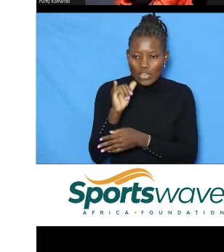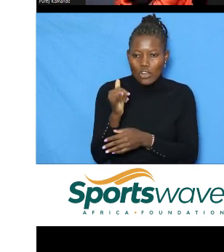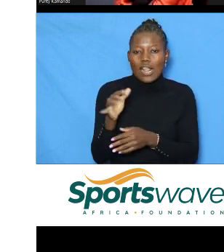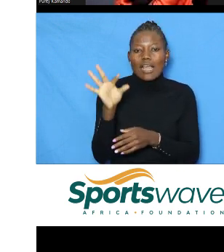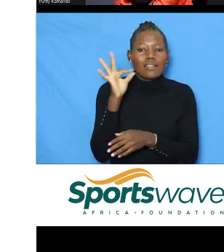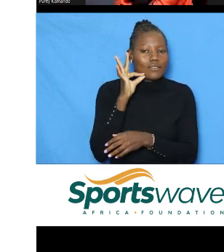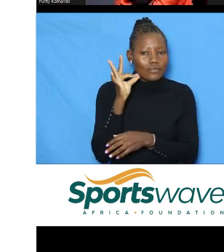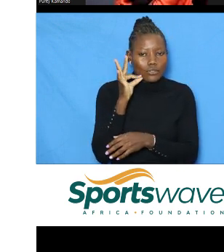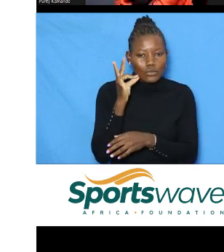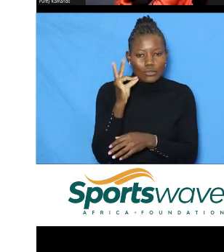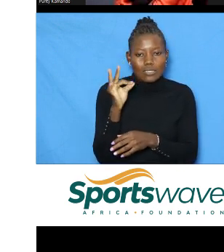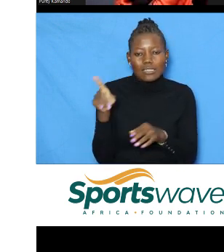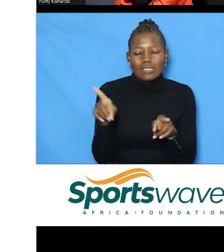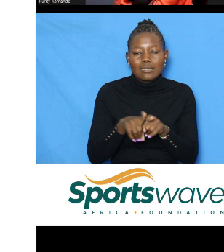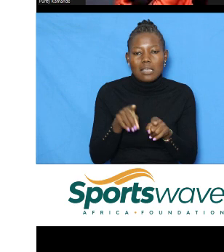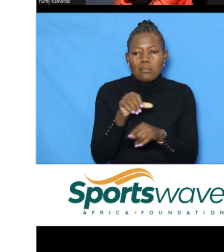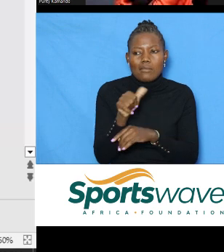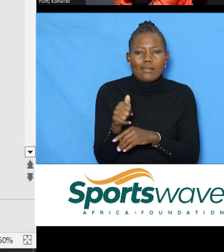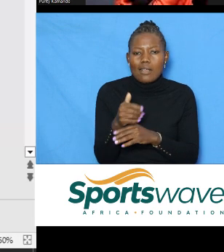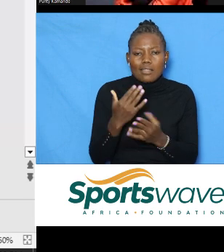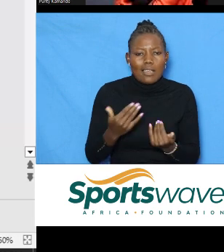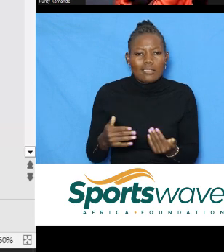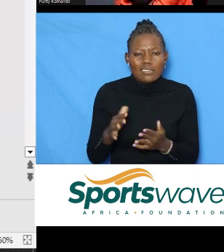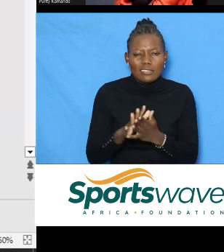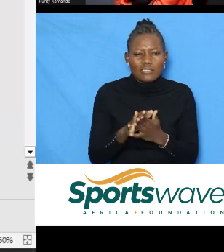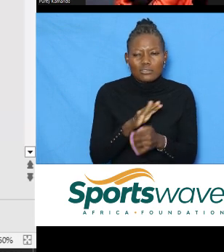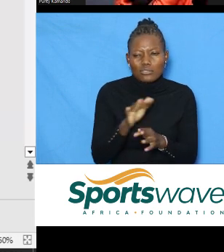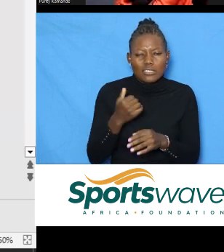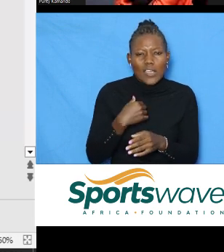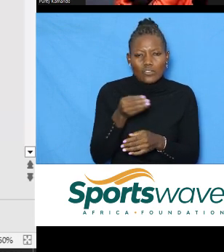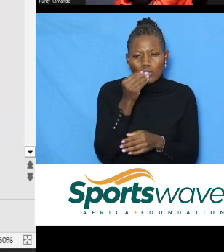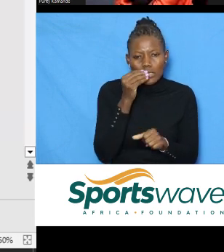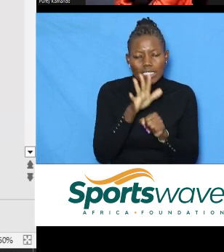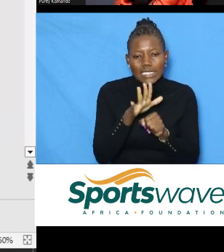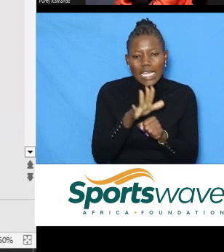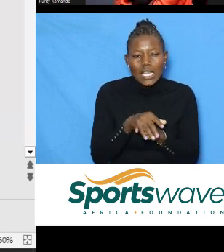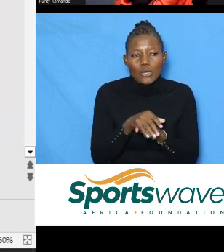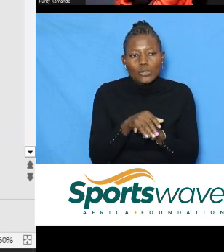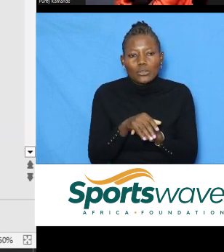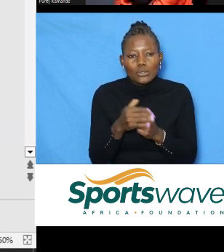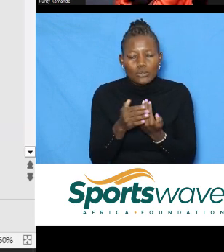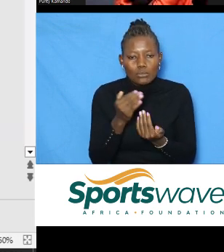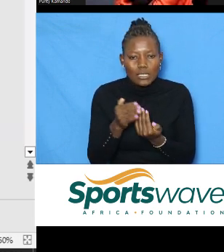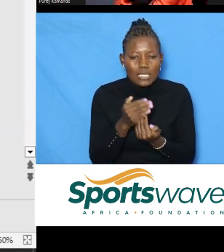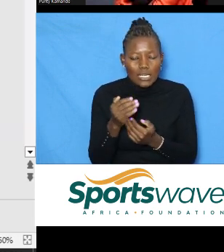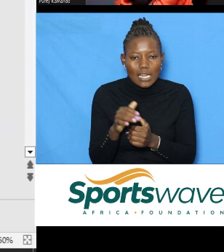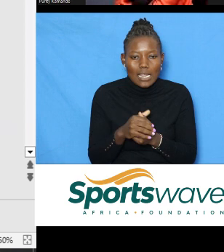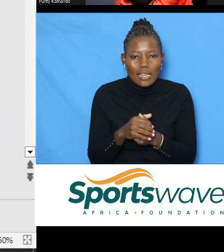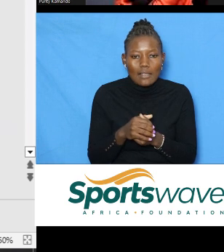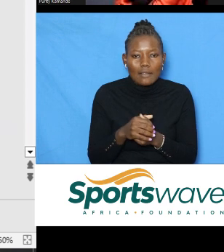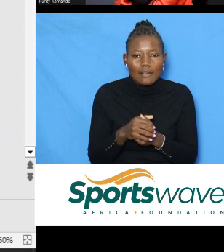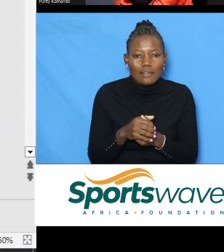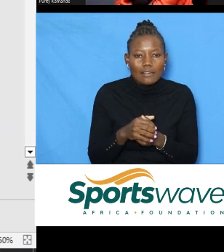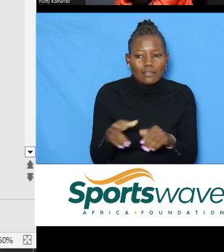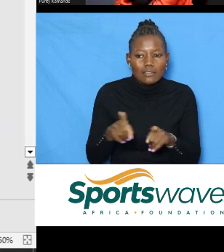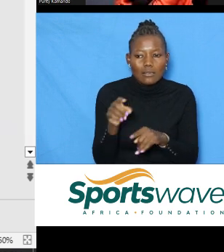add nuts in some cases to oats, you don't need to eat a lot of that to be able to take care of your calories. Then